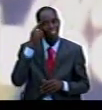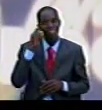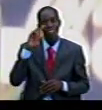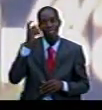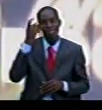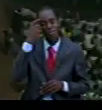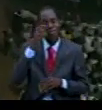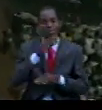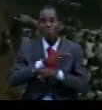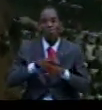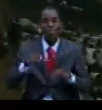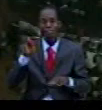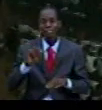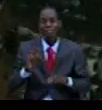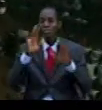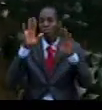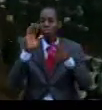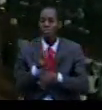well.